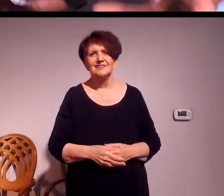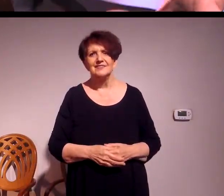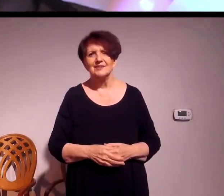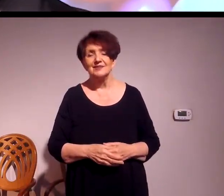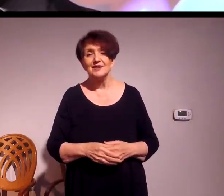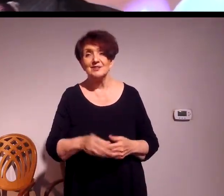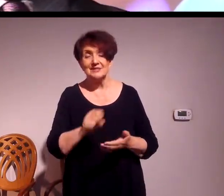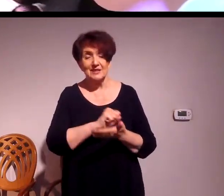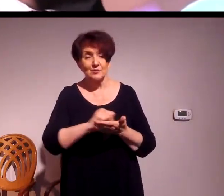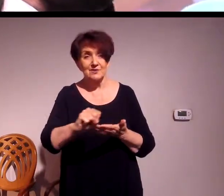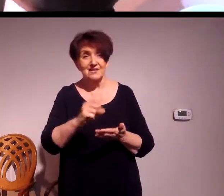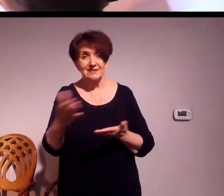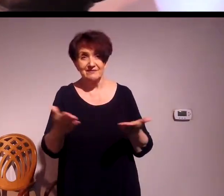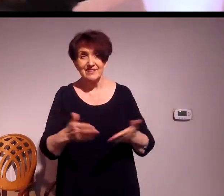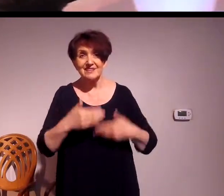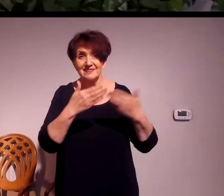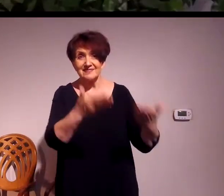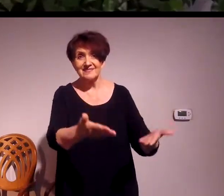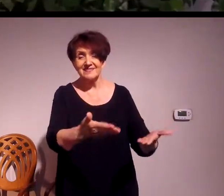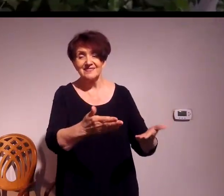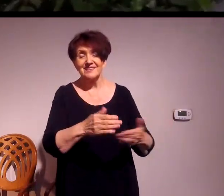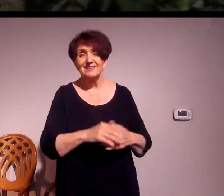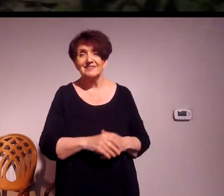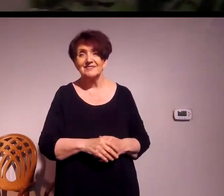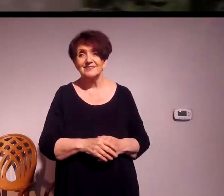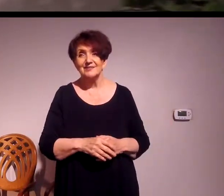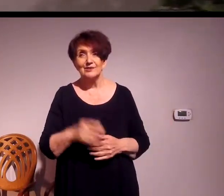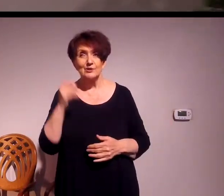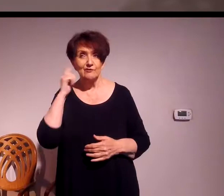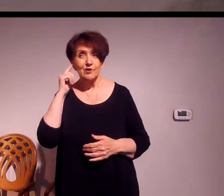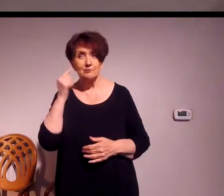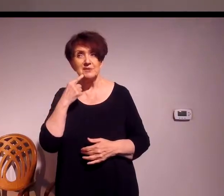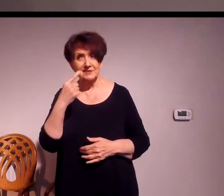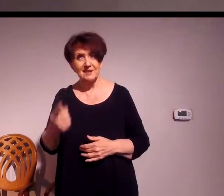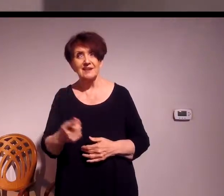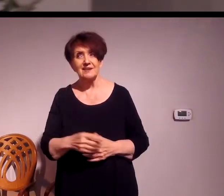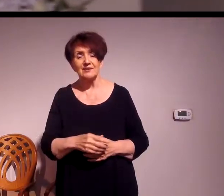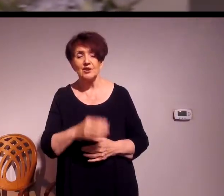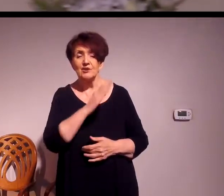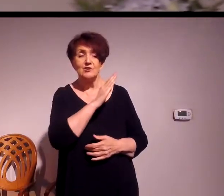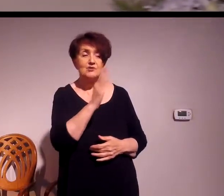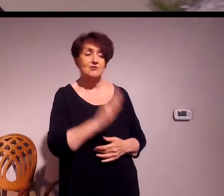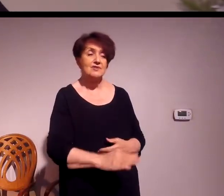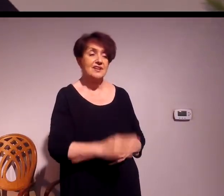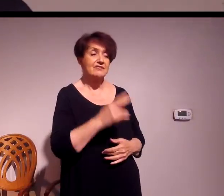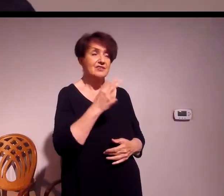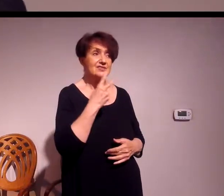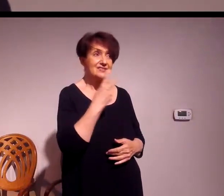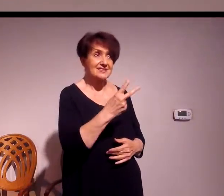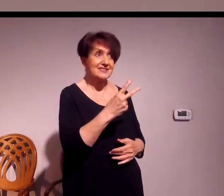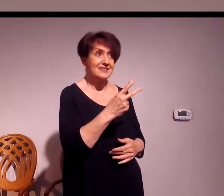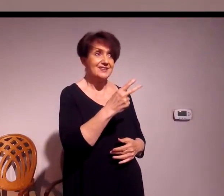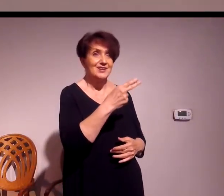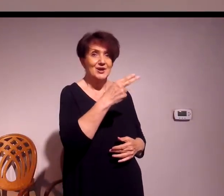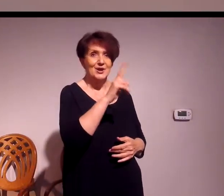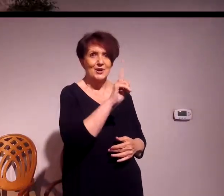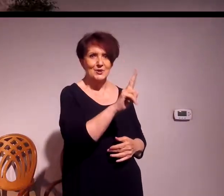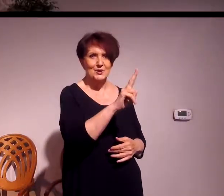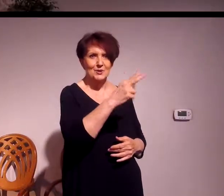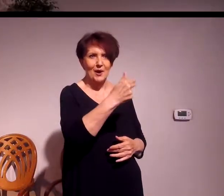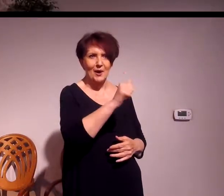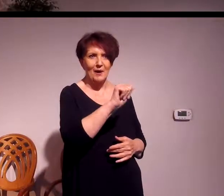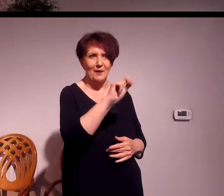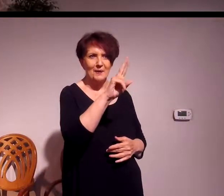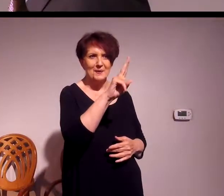gets to sacred giving, that, you know, you've heard this saying, you never see a U-Haul behind a hearse, right?